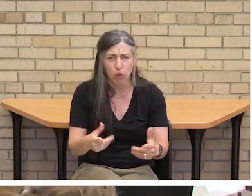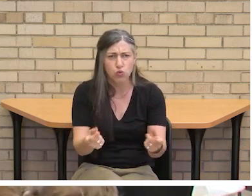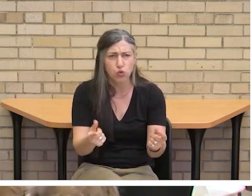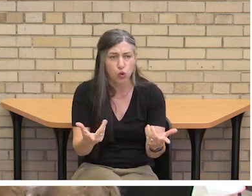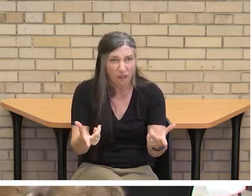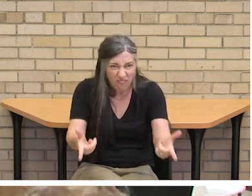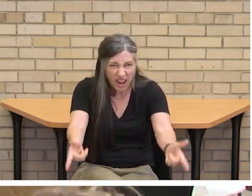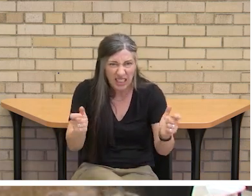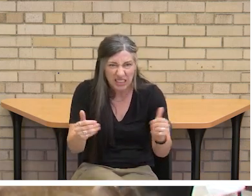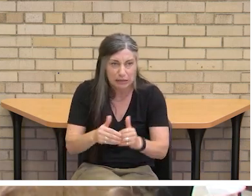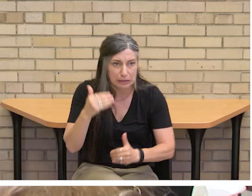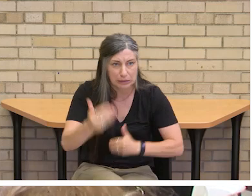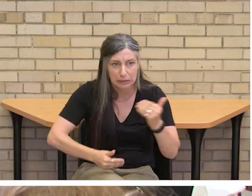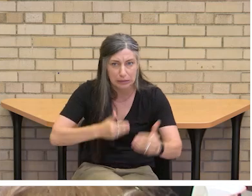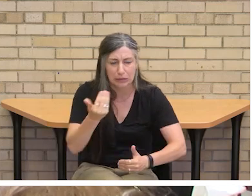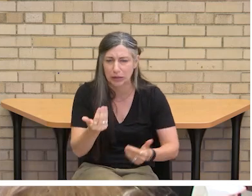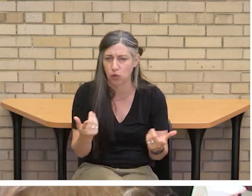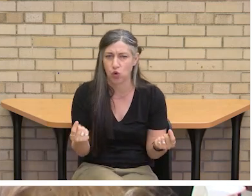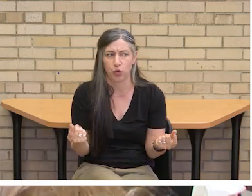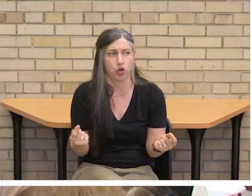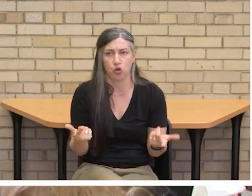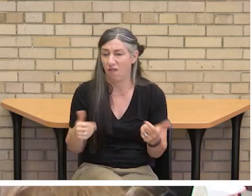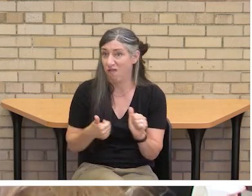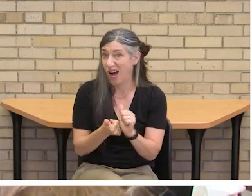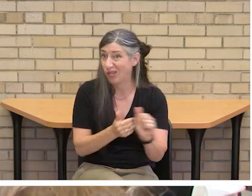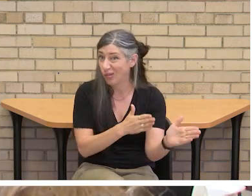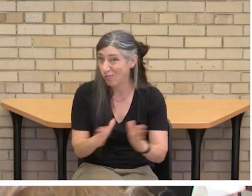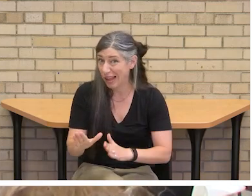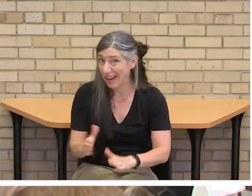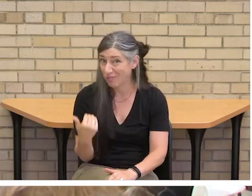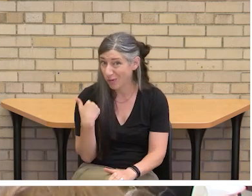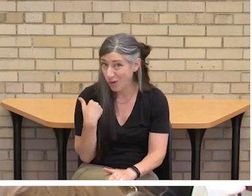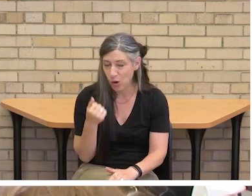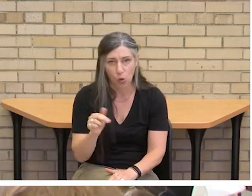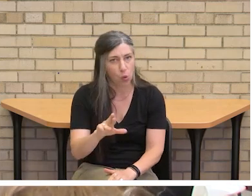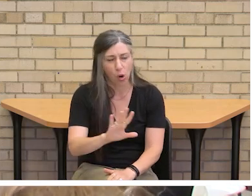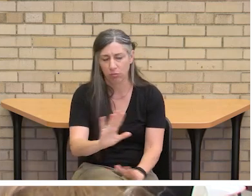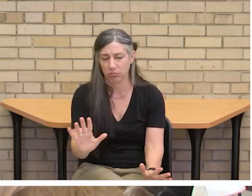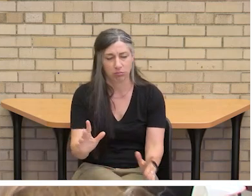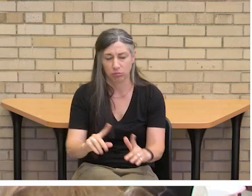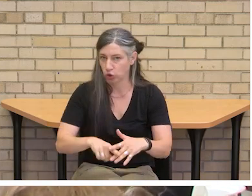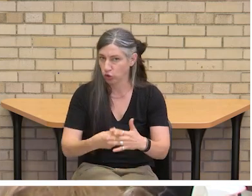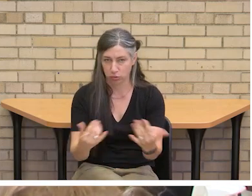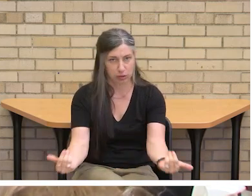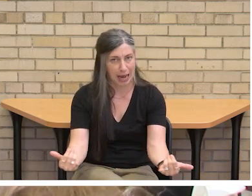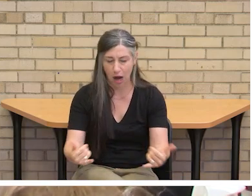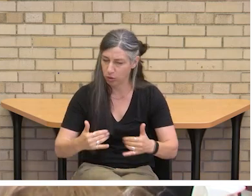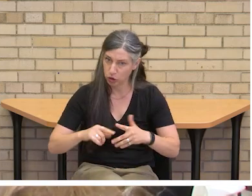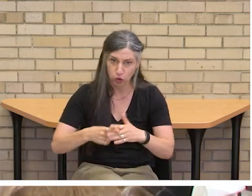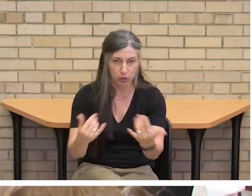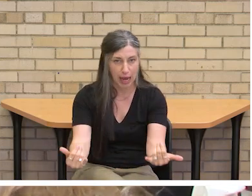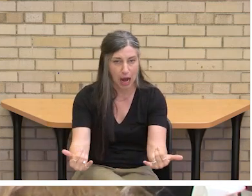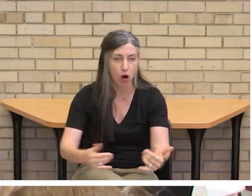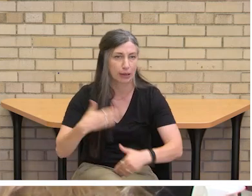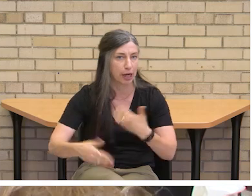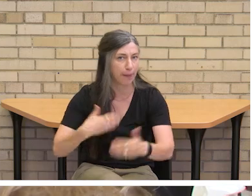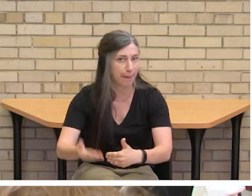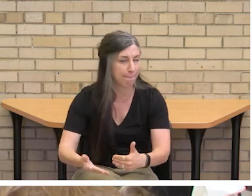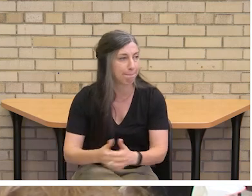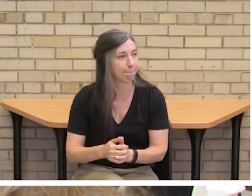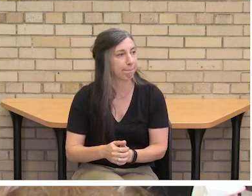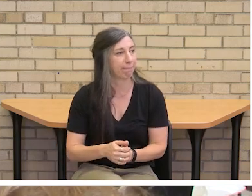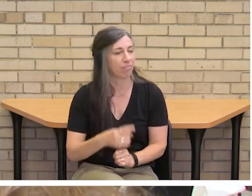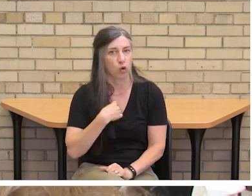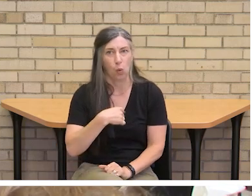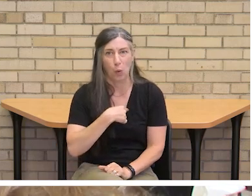to reopen it, and let the project go on its pace? And then we decided it'd be better to just advance the project and get it going. And I think we had to